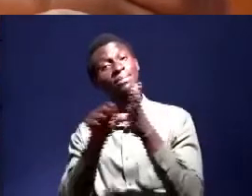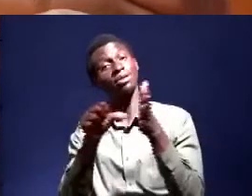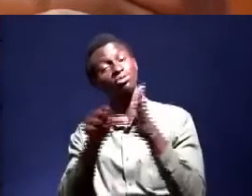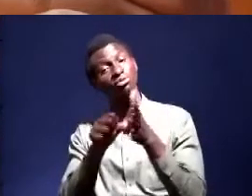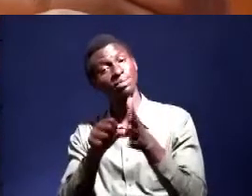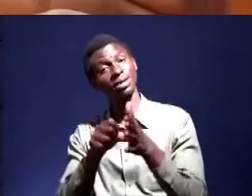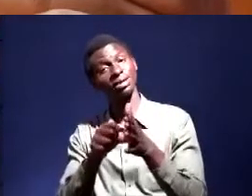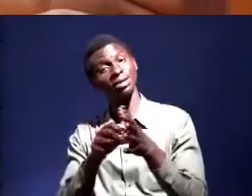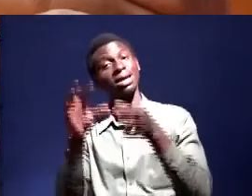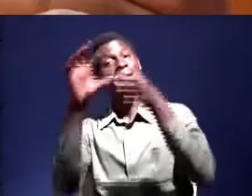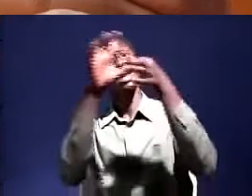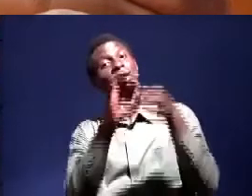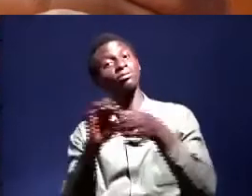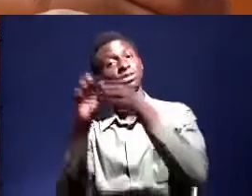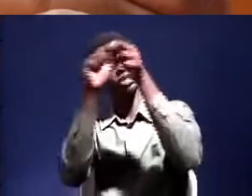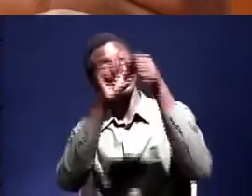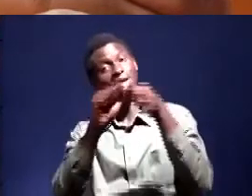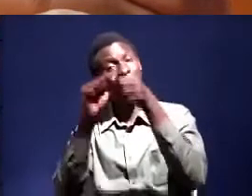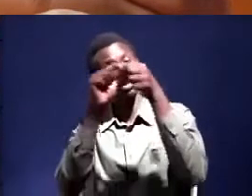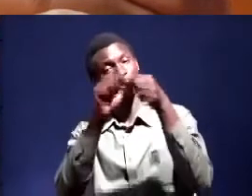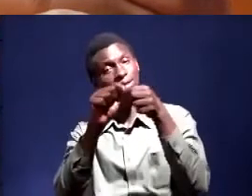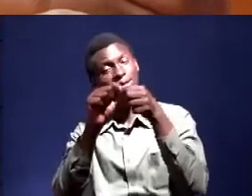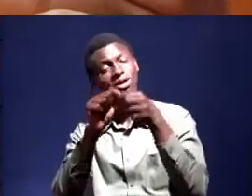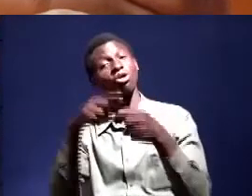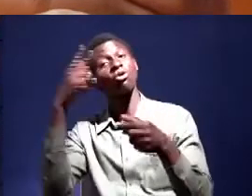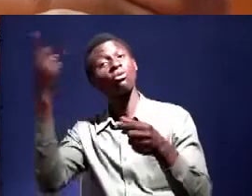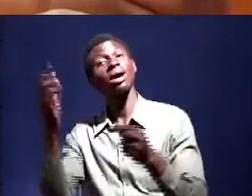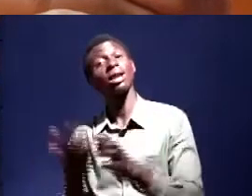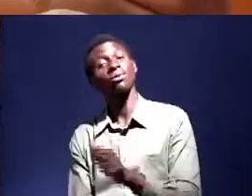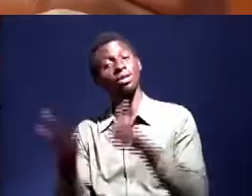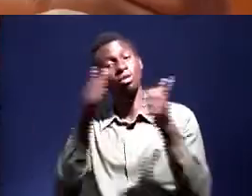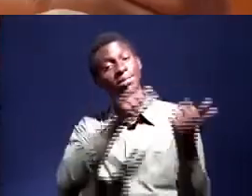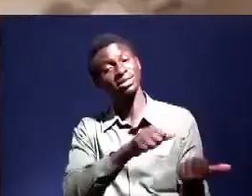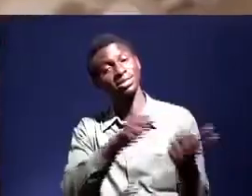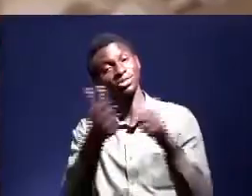They weren't baptized and just said